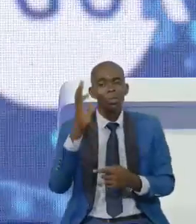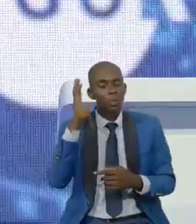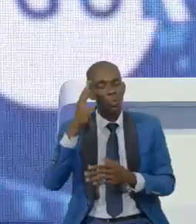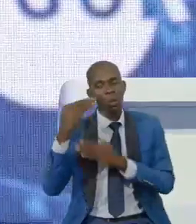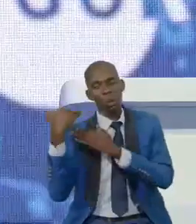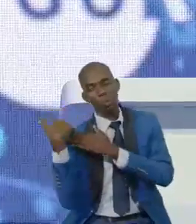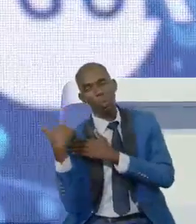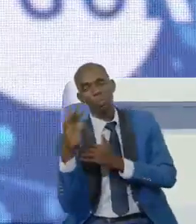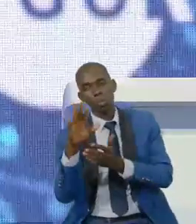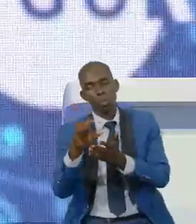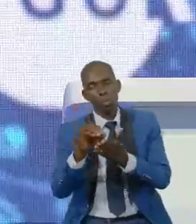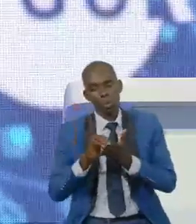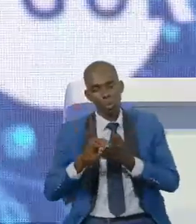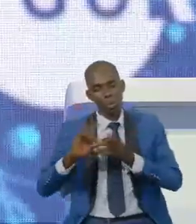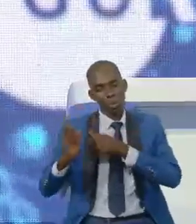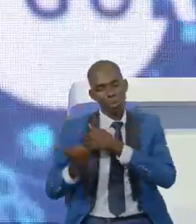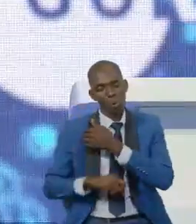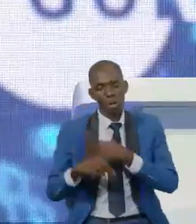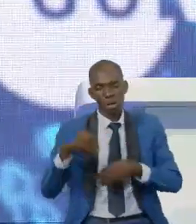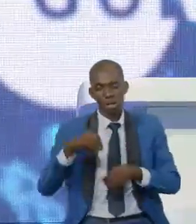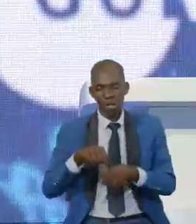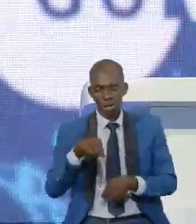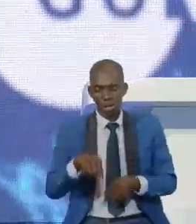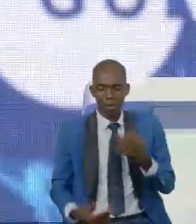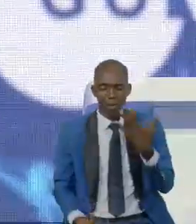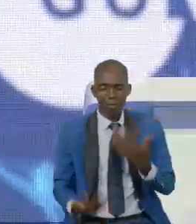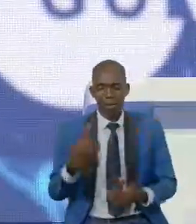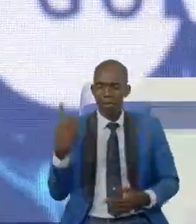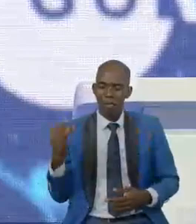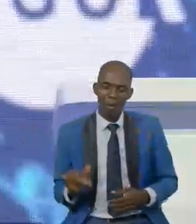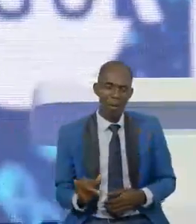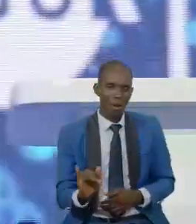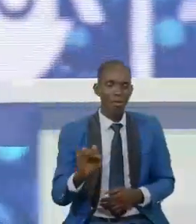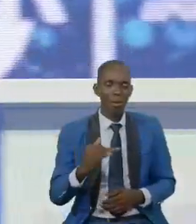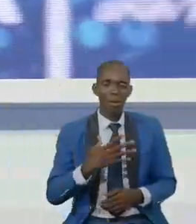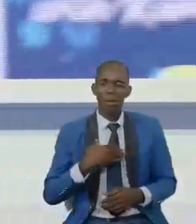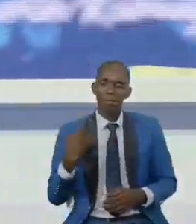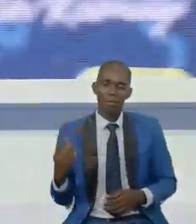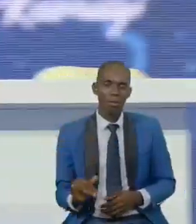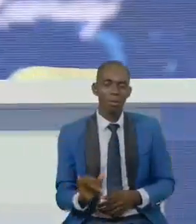in hellfire forever and ever.